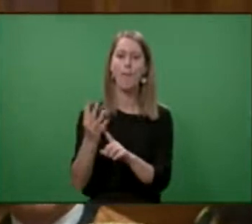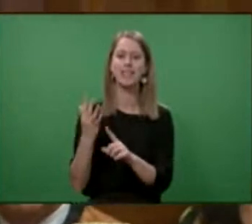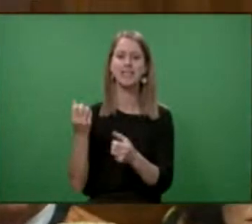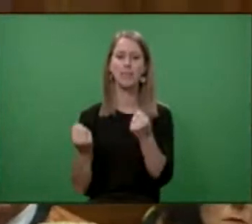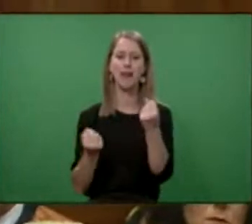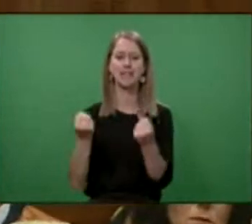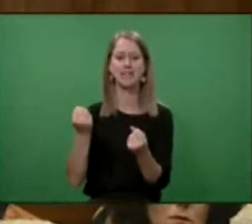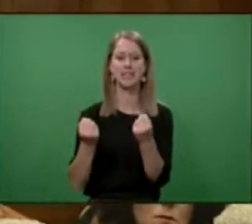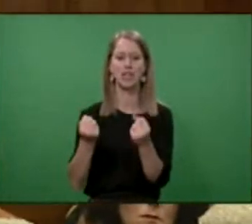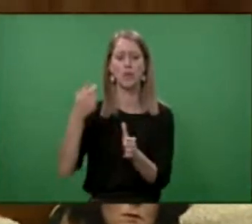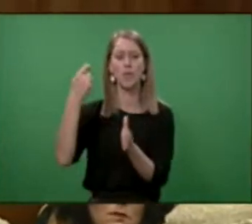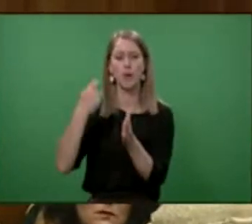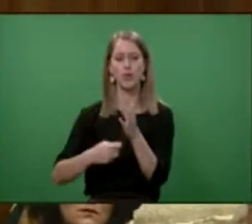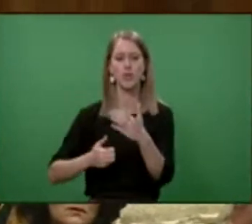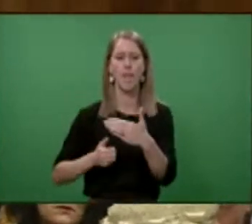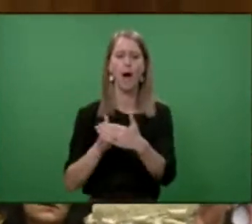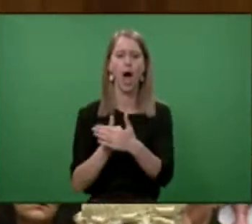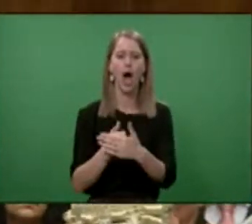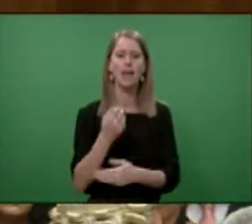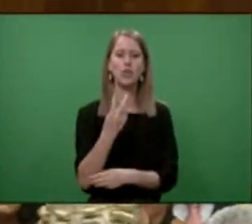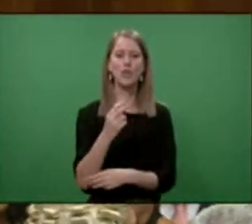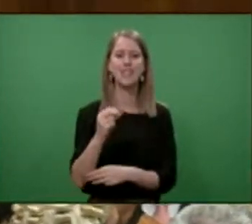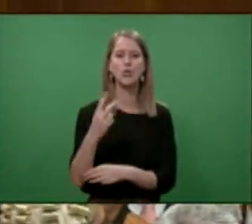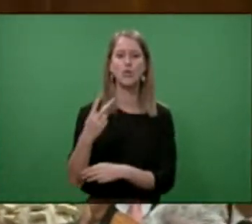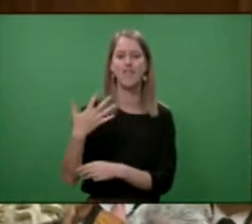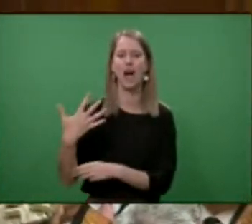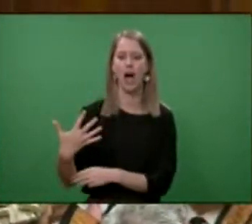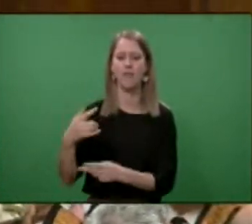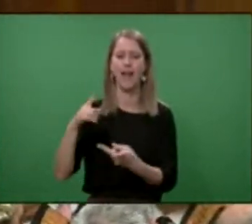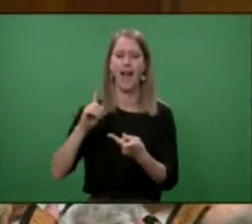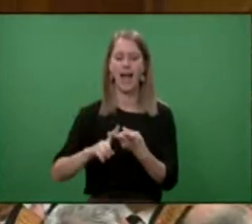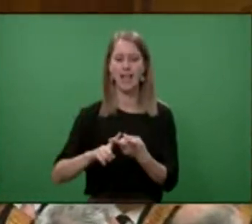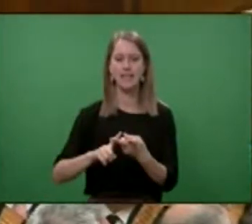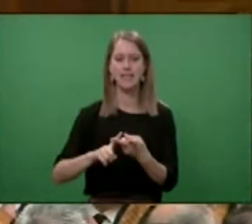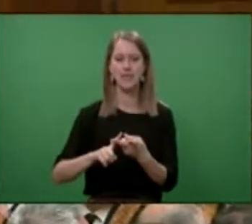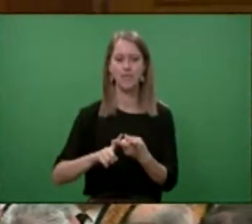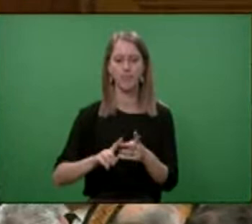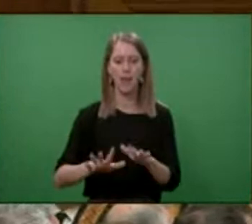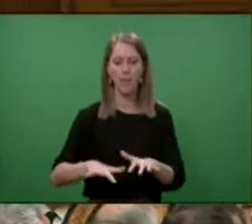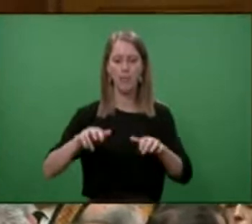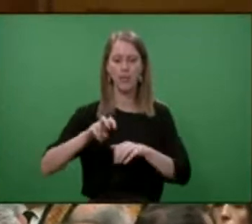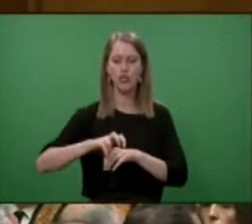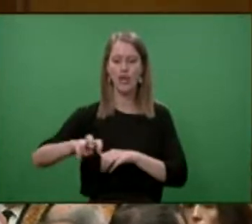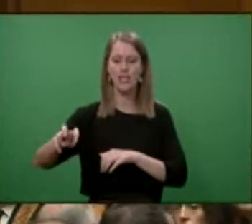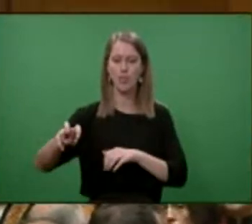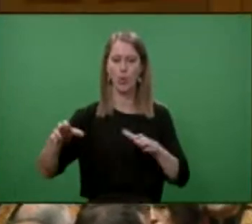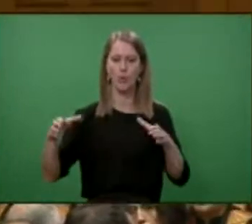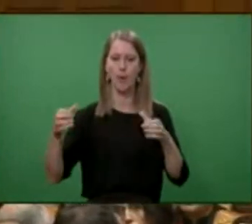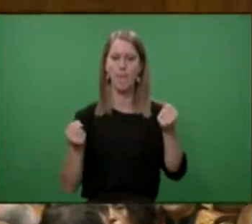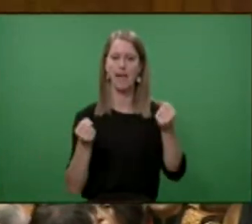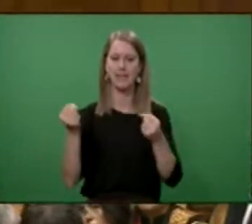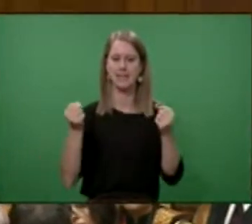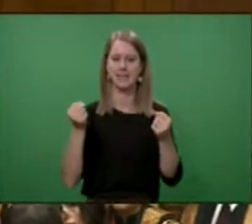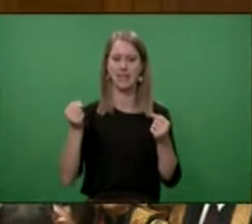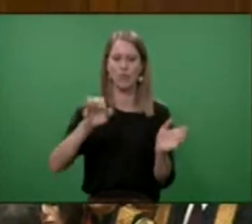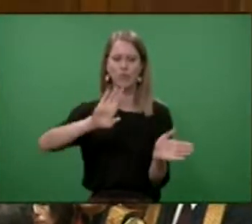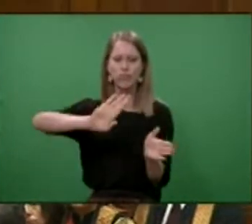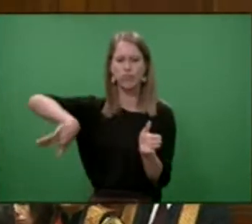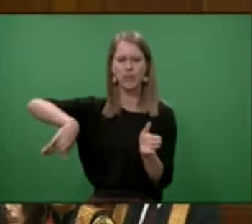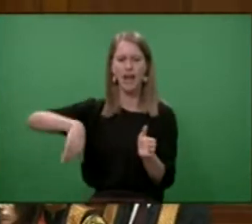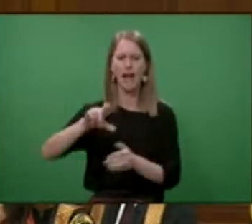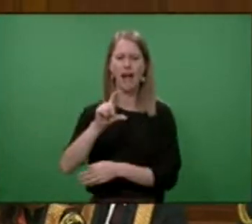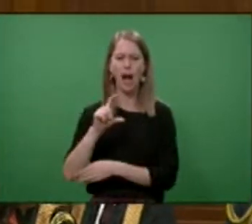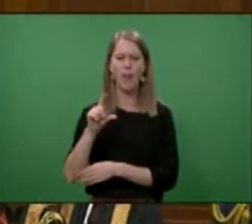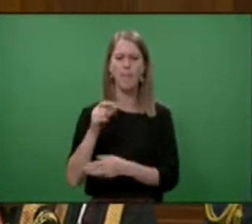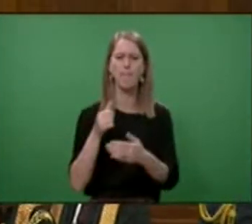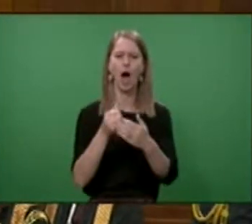purchased by 2025 and aim to decarbonise the public transport bus fleet by